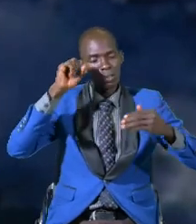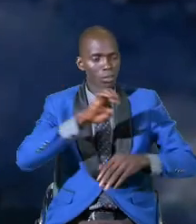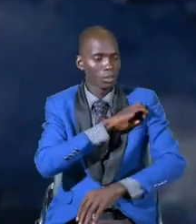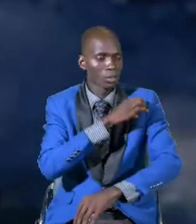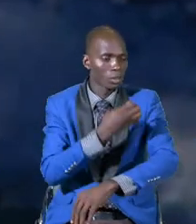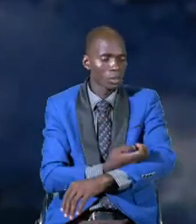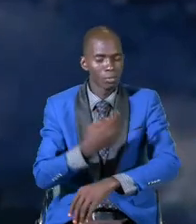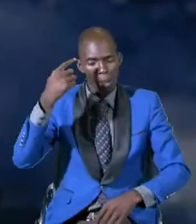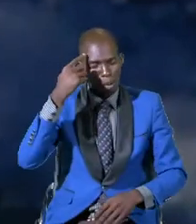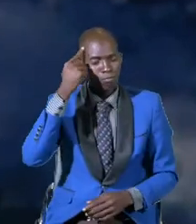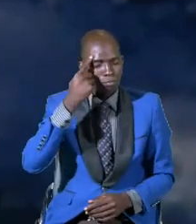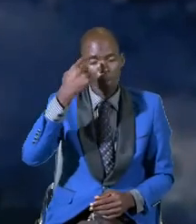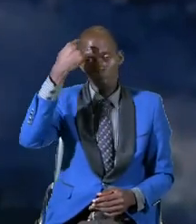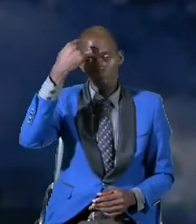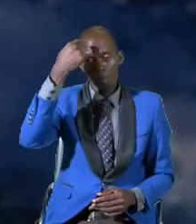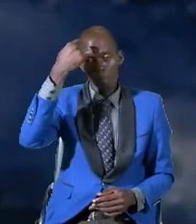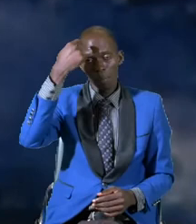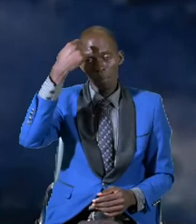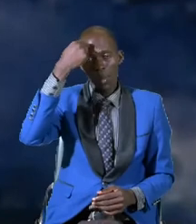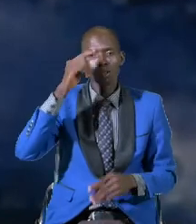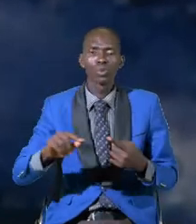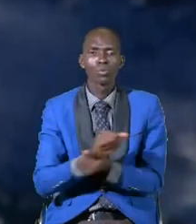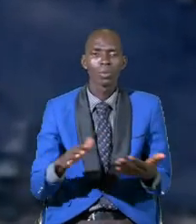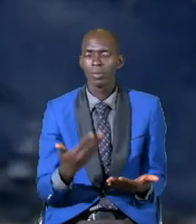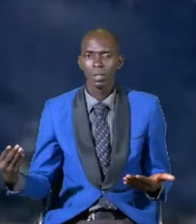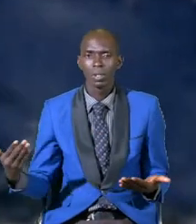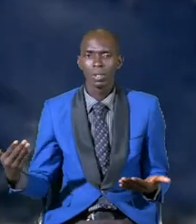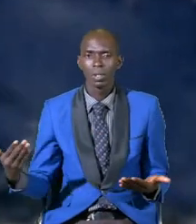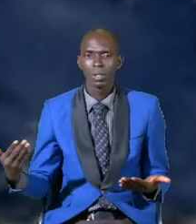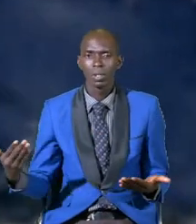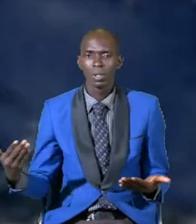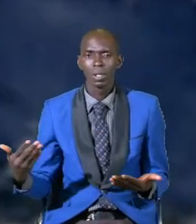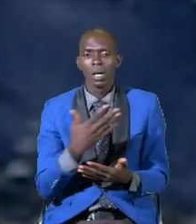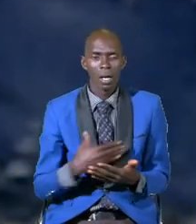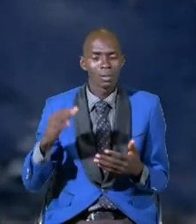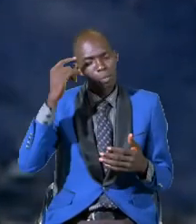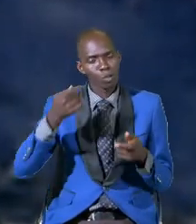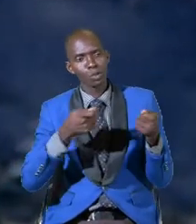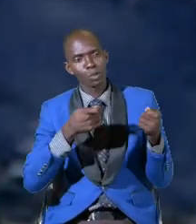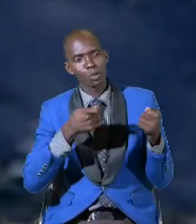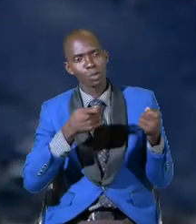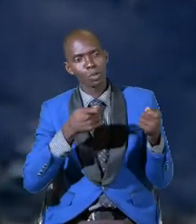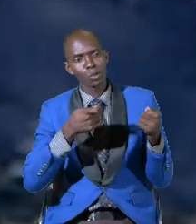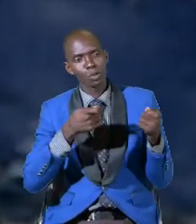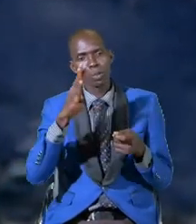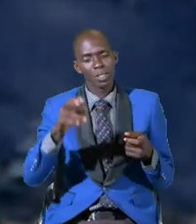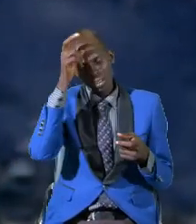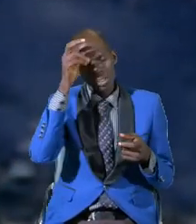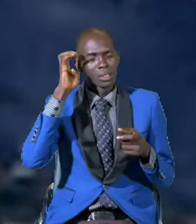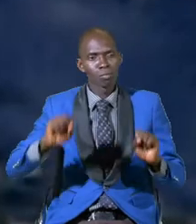his mind to destructive things. And the one being controlled by Satan, he consecrates energy